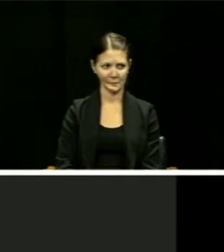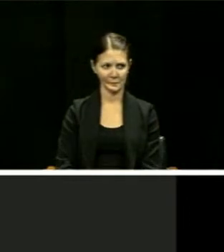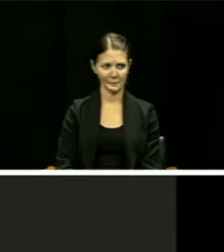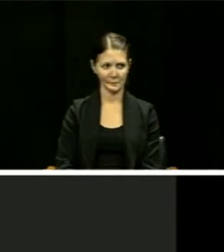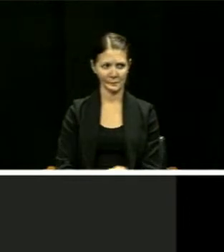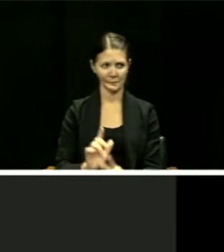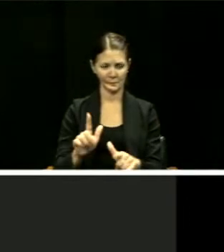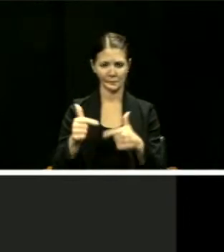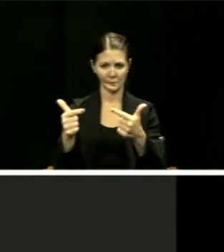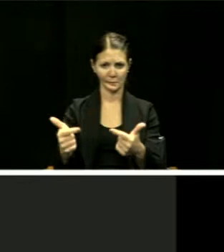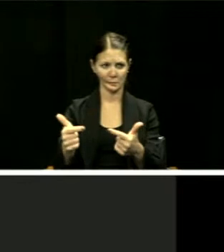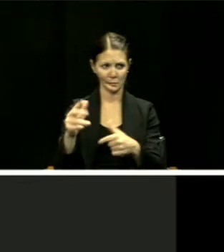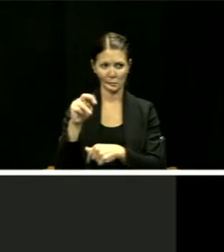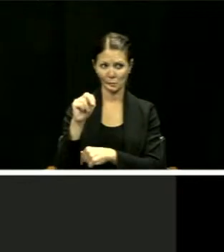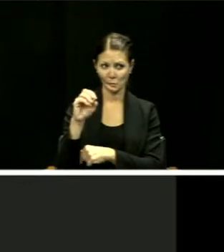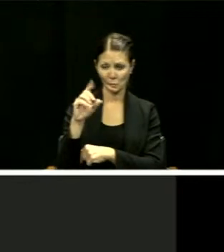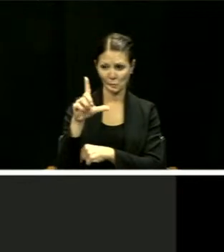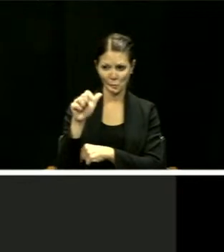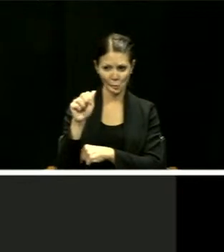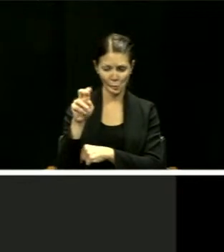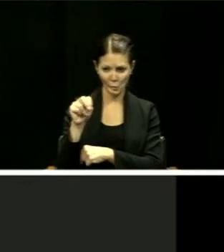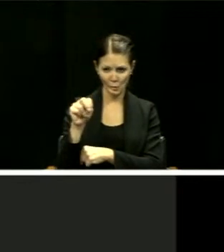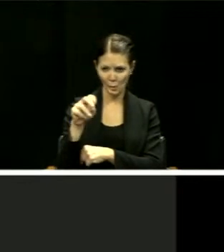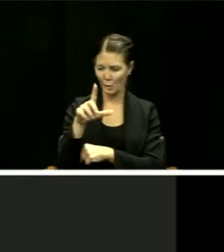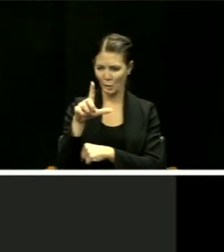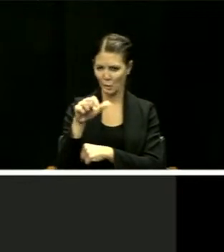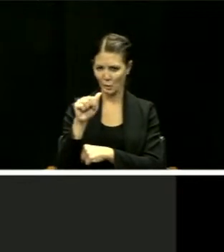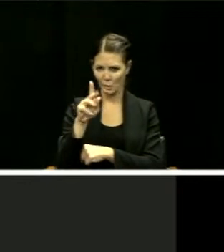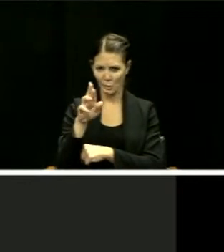Mr. Lawrence, Mr. or Mrs. Lawrence?